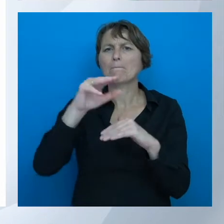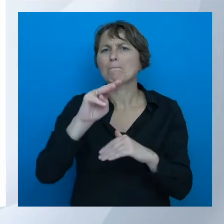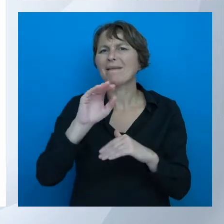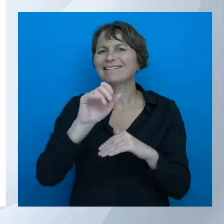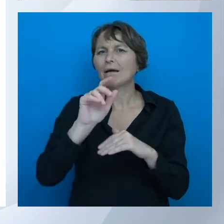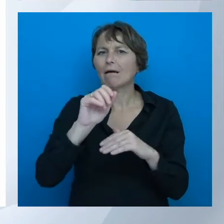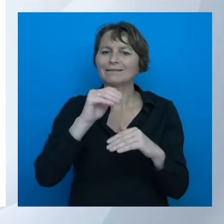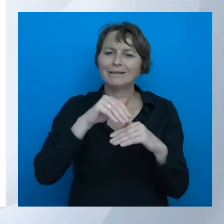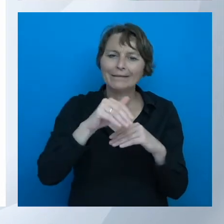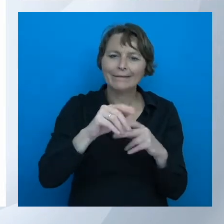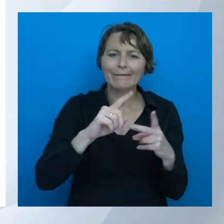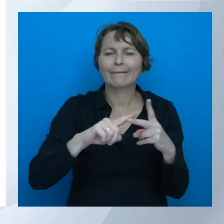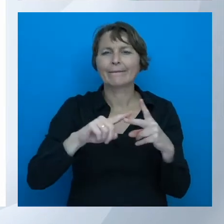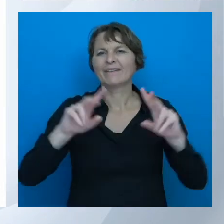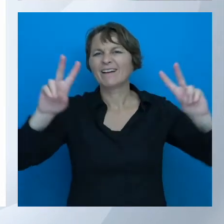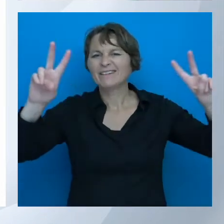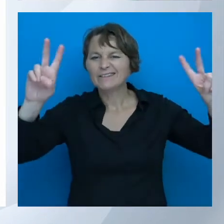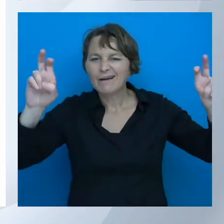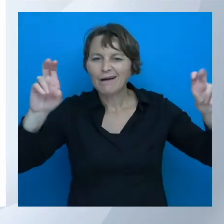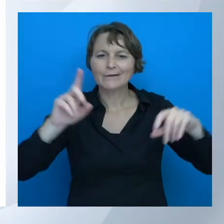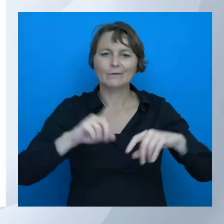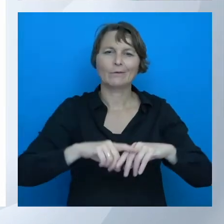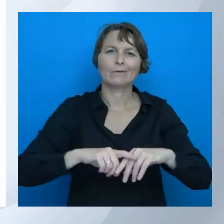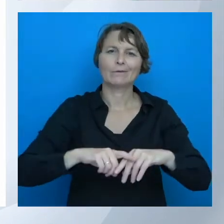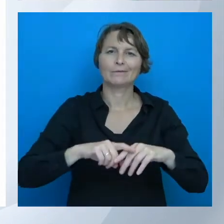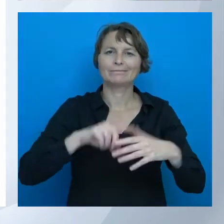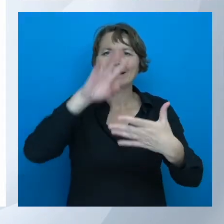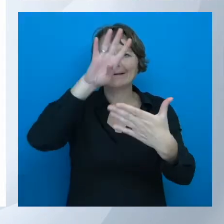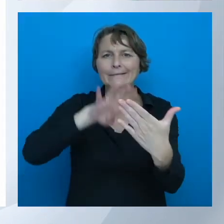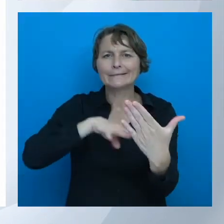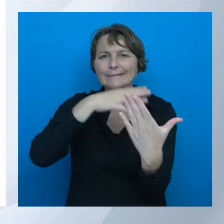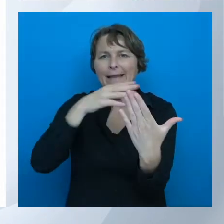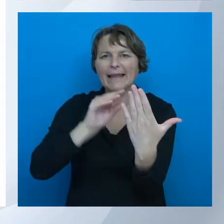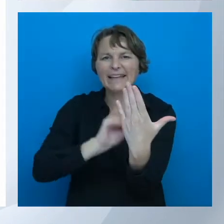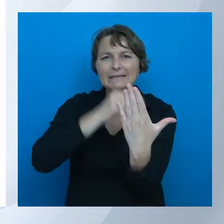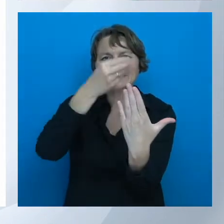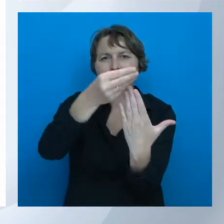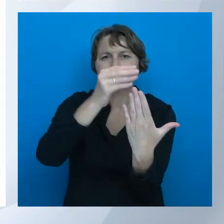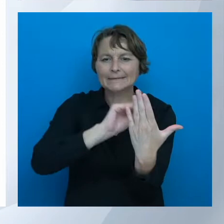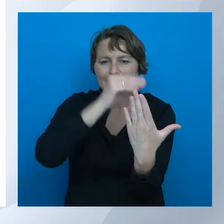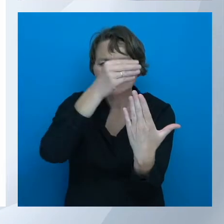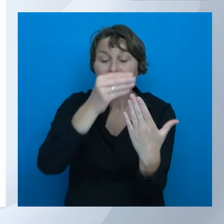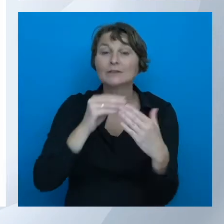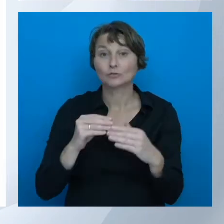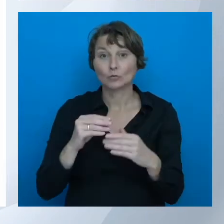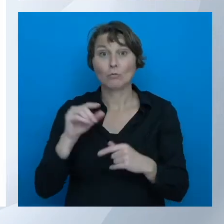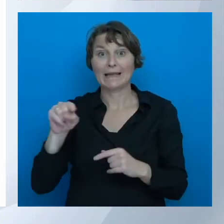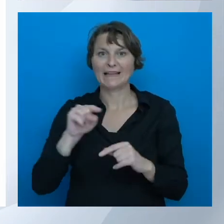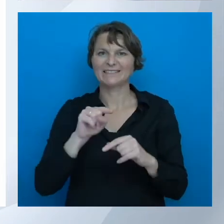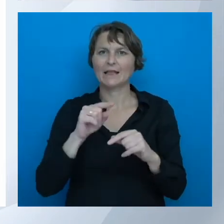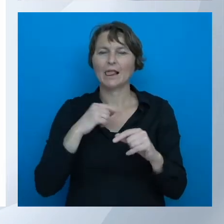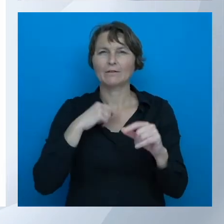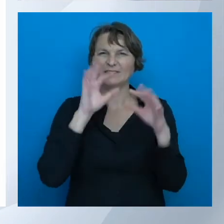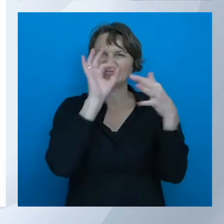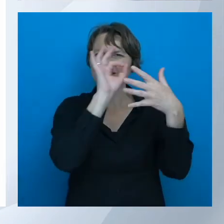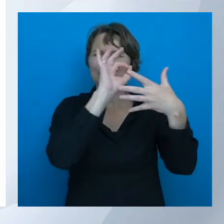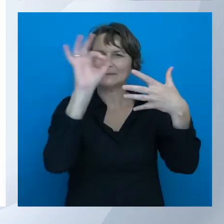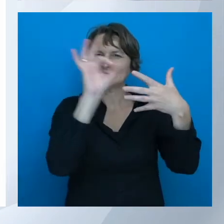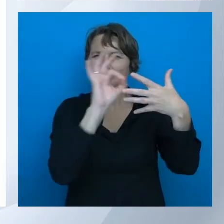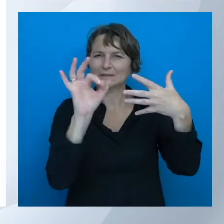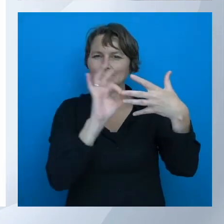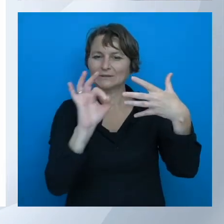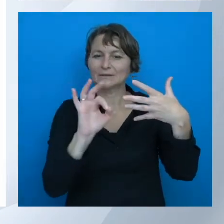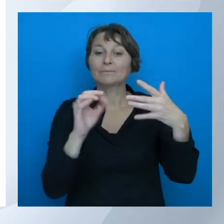a URL or a slug specified, all kinds of options and metadata that you can specify. You can specify your content,